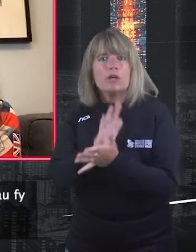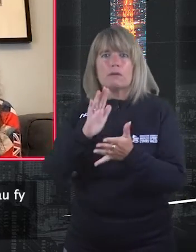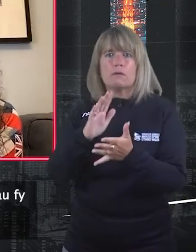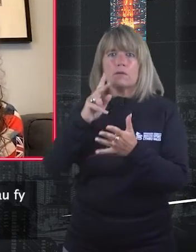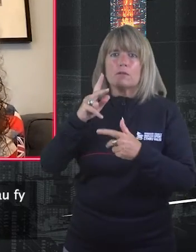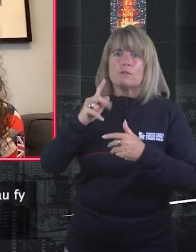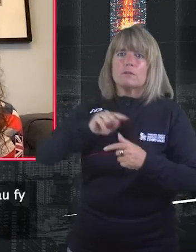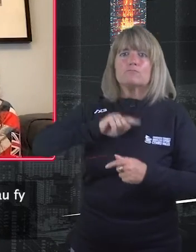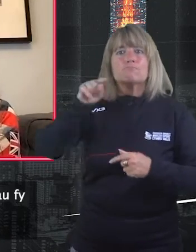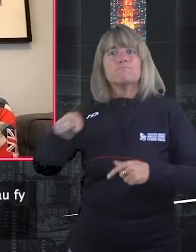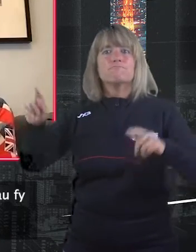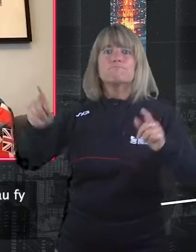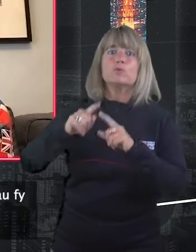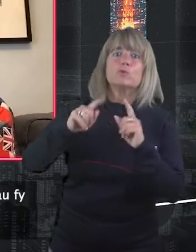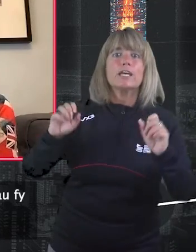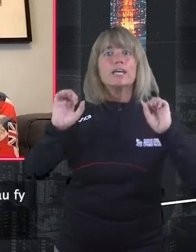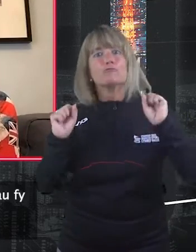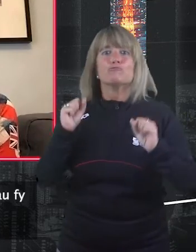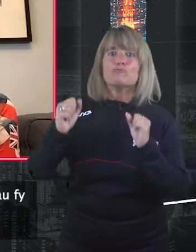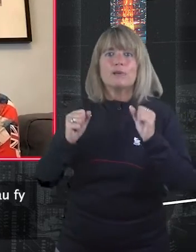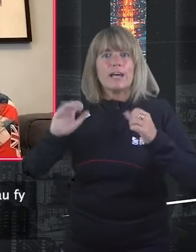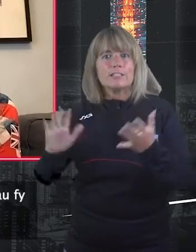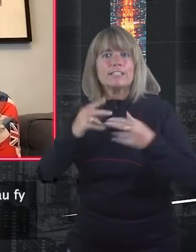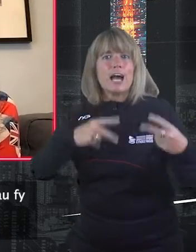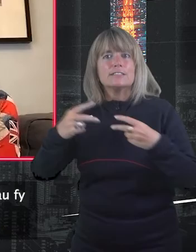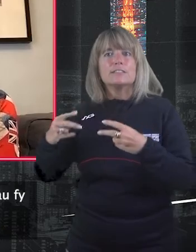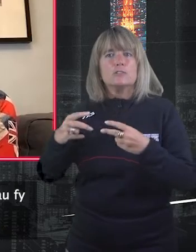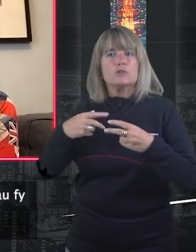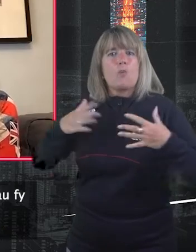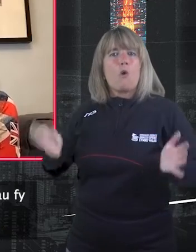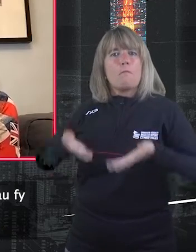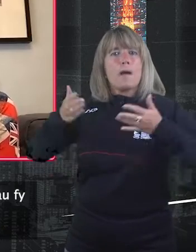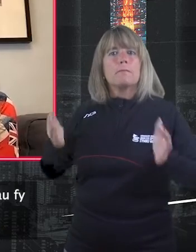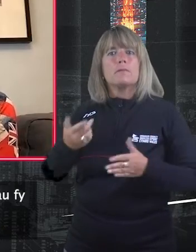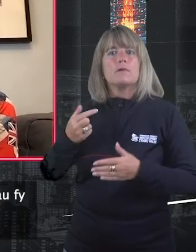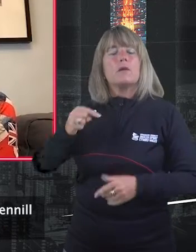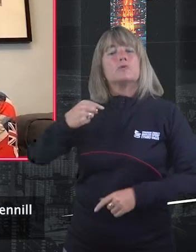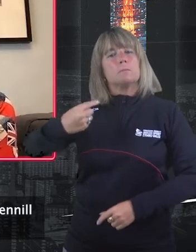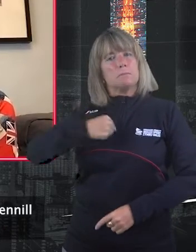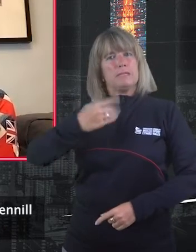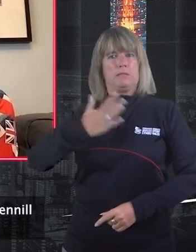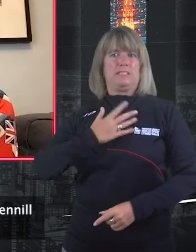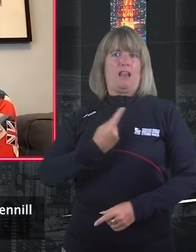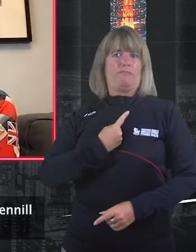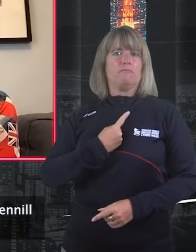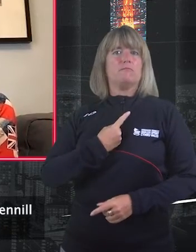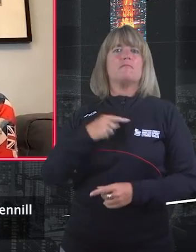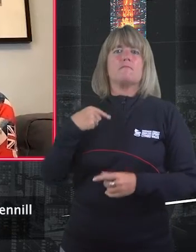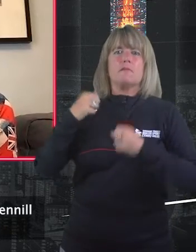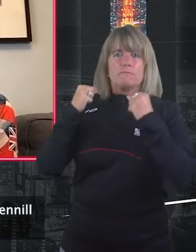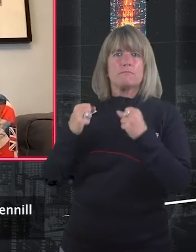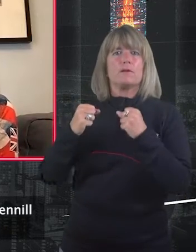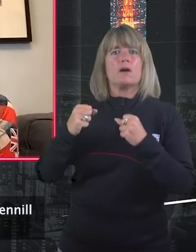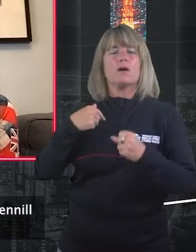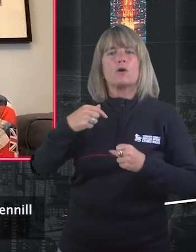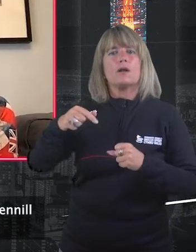music or having a little dance and I'm warming up, you know, that's going to be me at my best. And I have this, I call it a captain